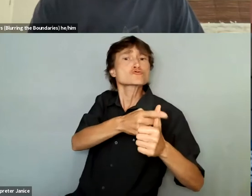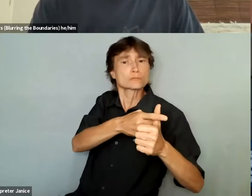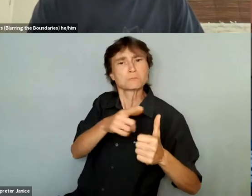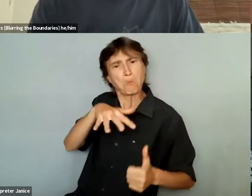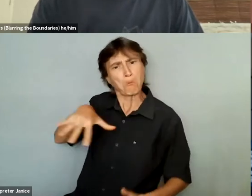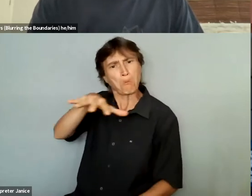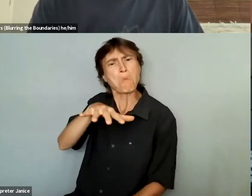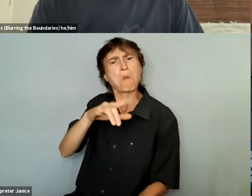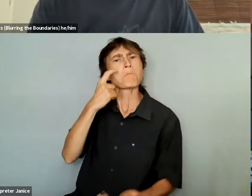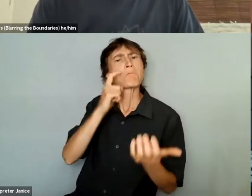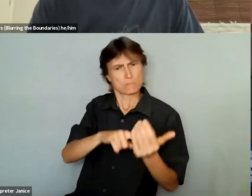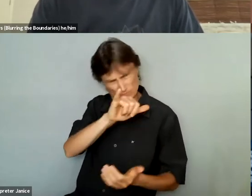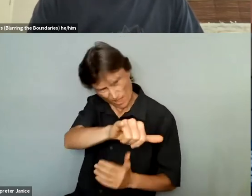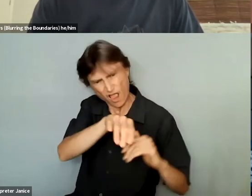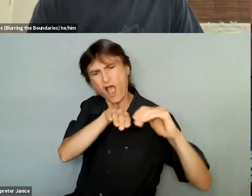music technology.